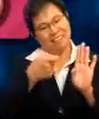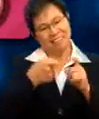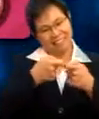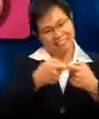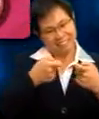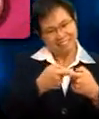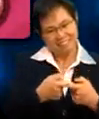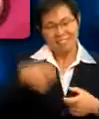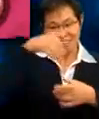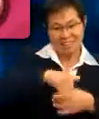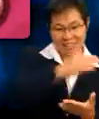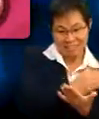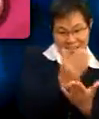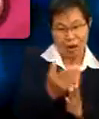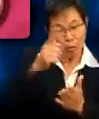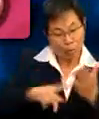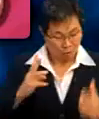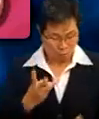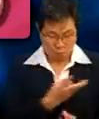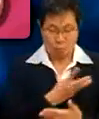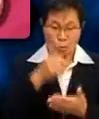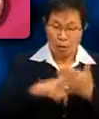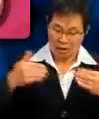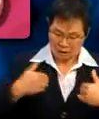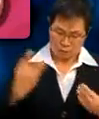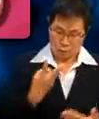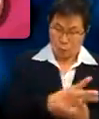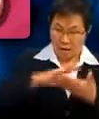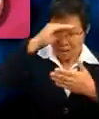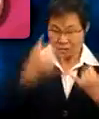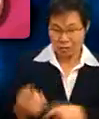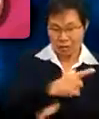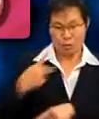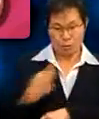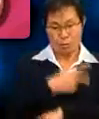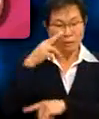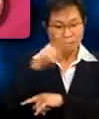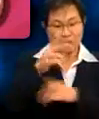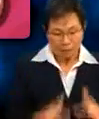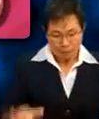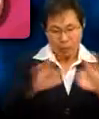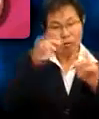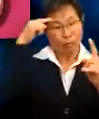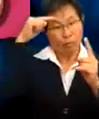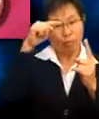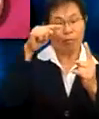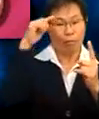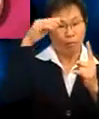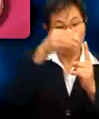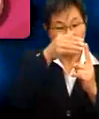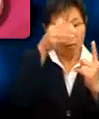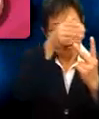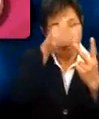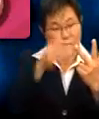electricity. In segment What Have We Learned Today, we will see the important points from